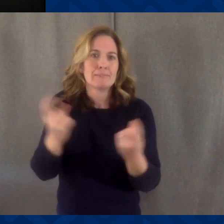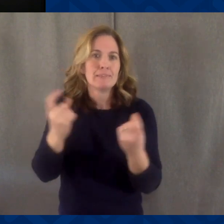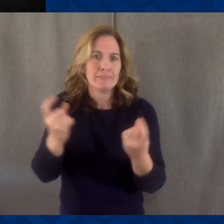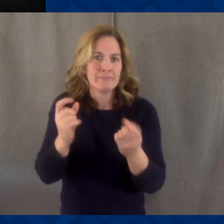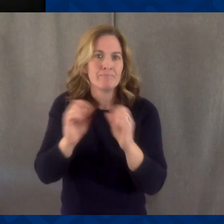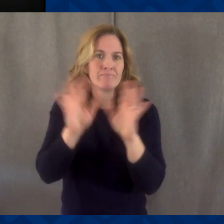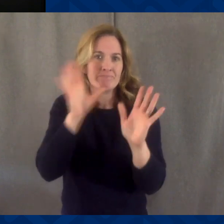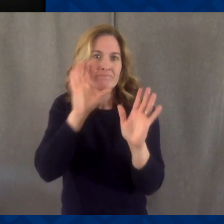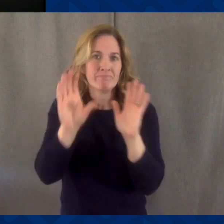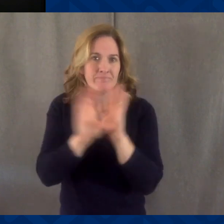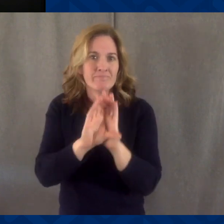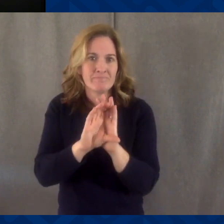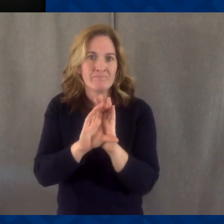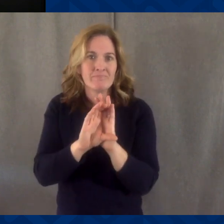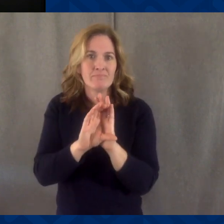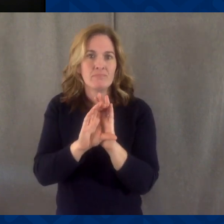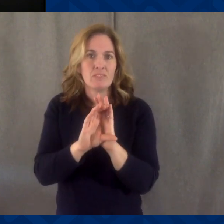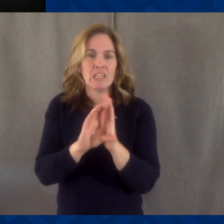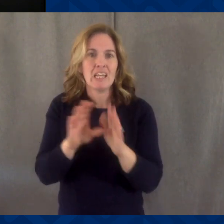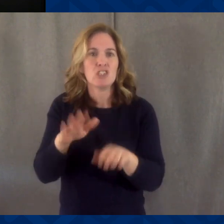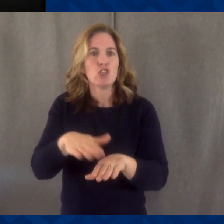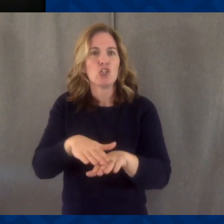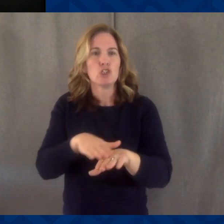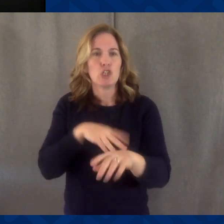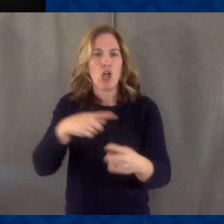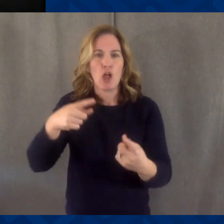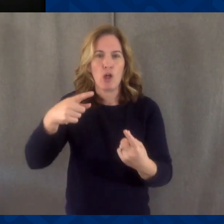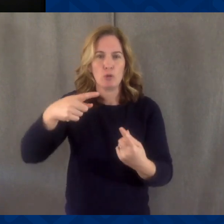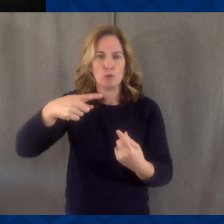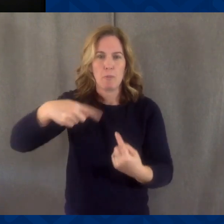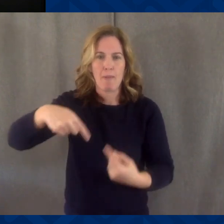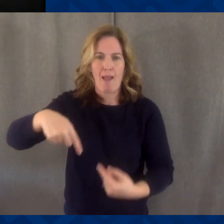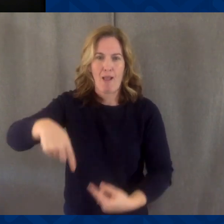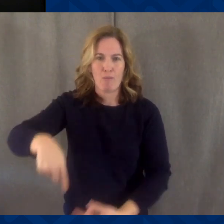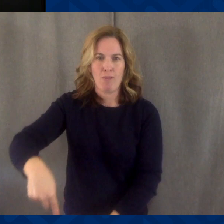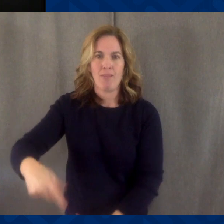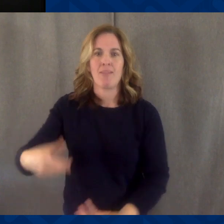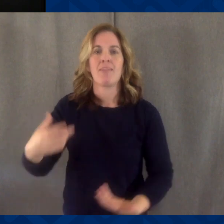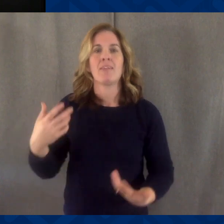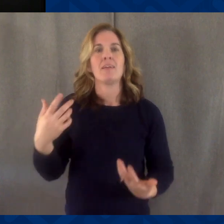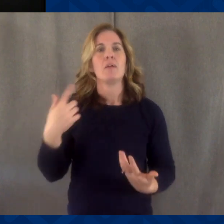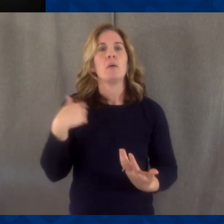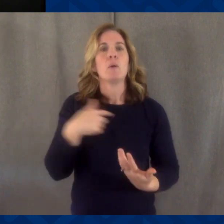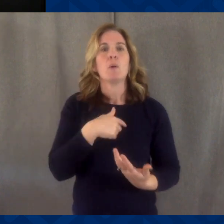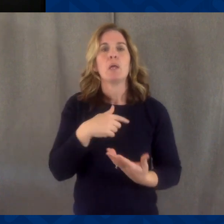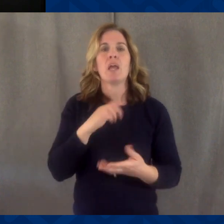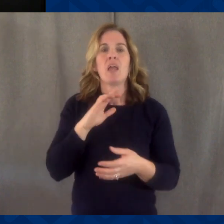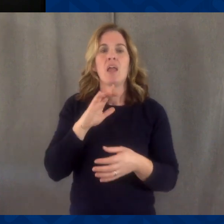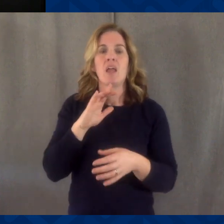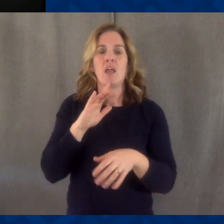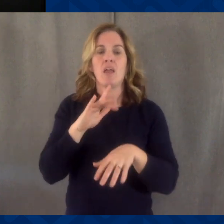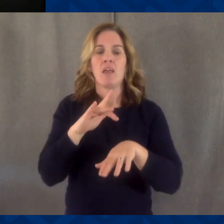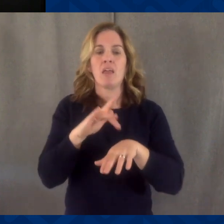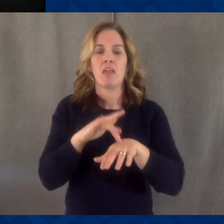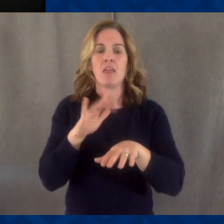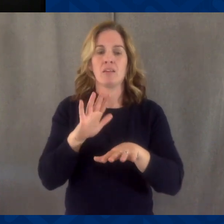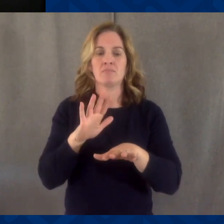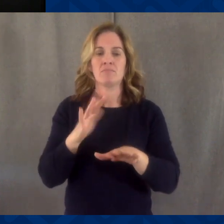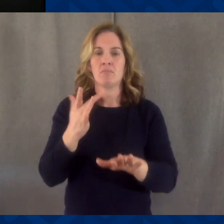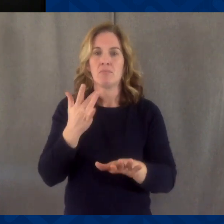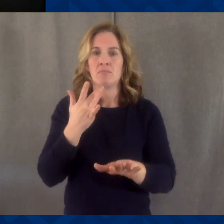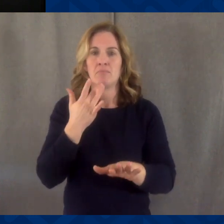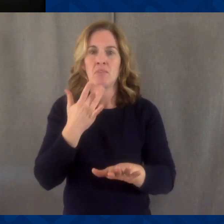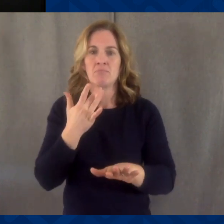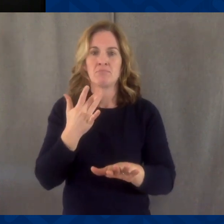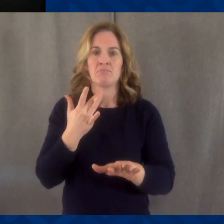slow spiral, y'all. We dabble a little bit here. We taste a little bit there. And before long, we're enslaved to this